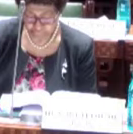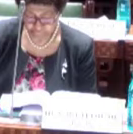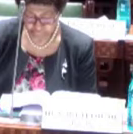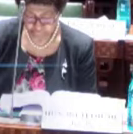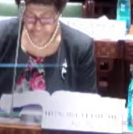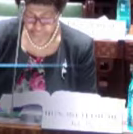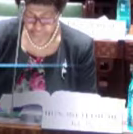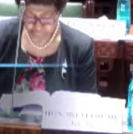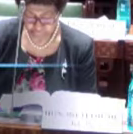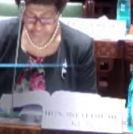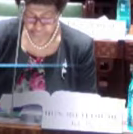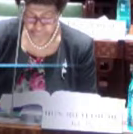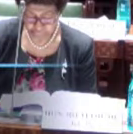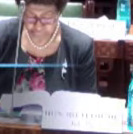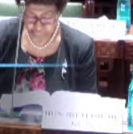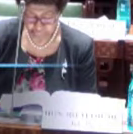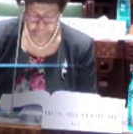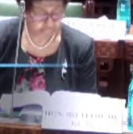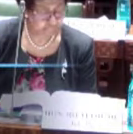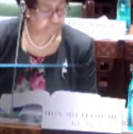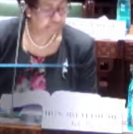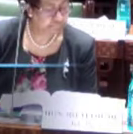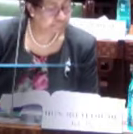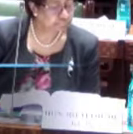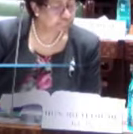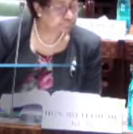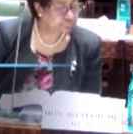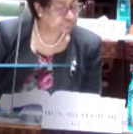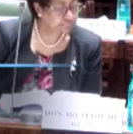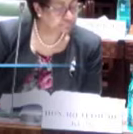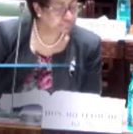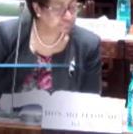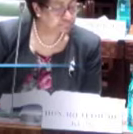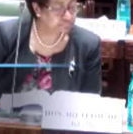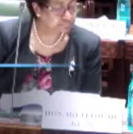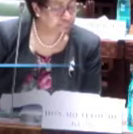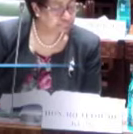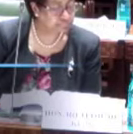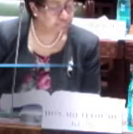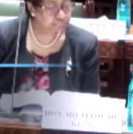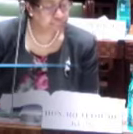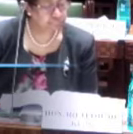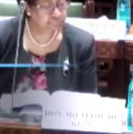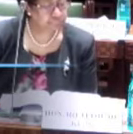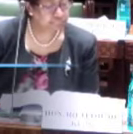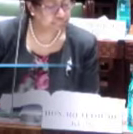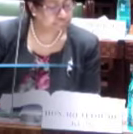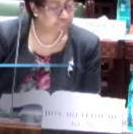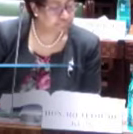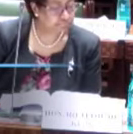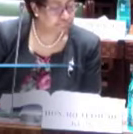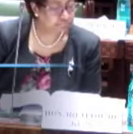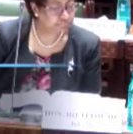in the February planned sitting to and delaying it to the last week at